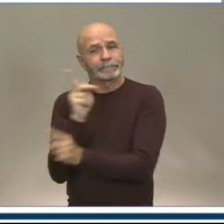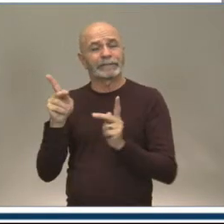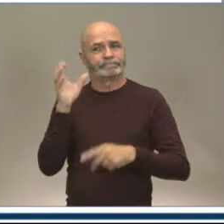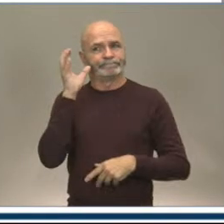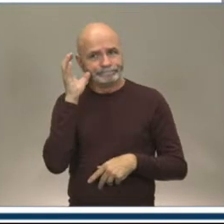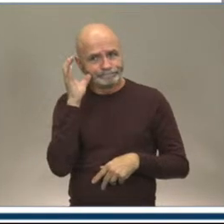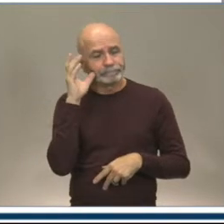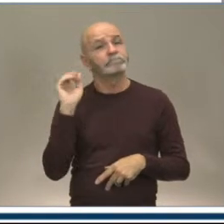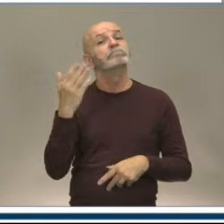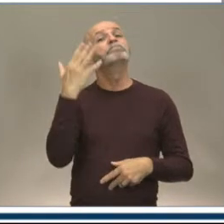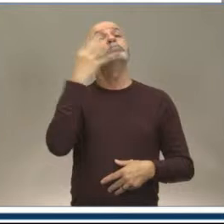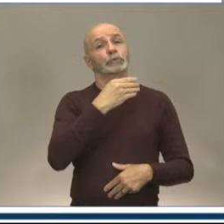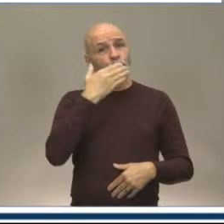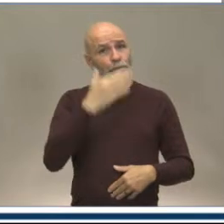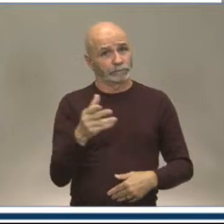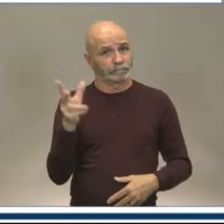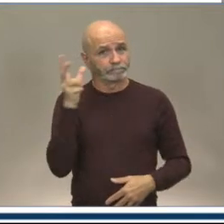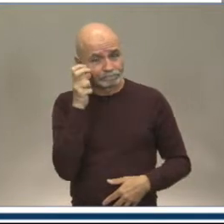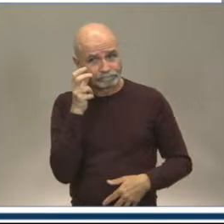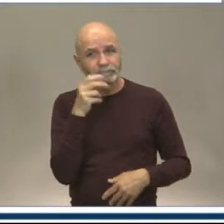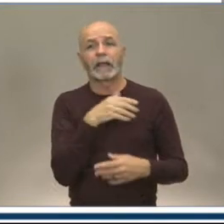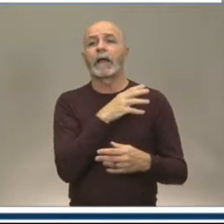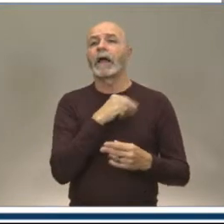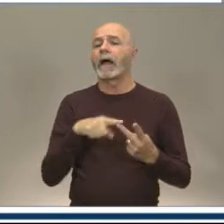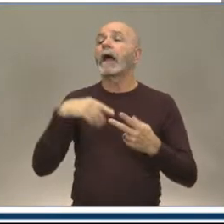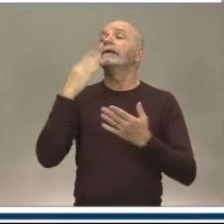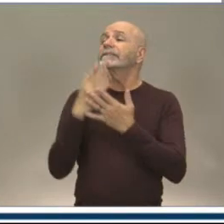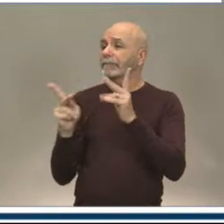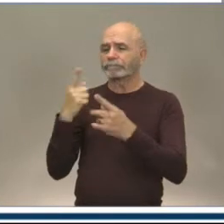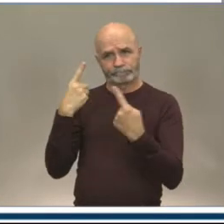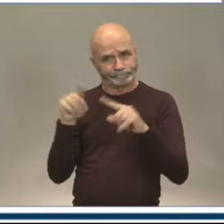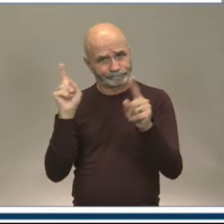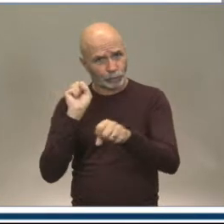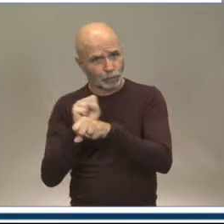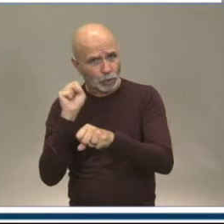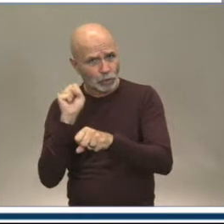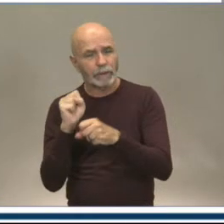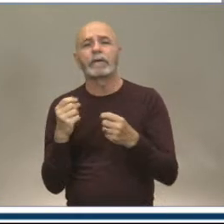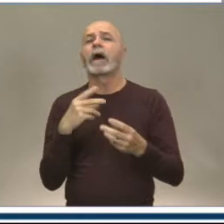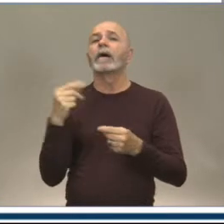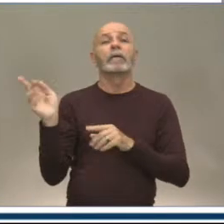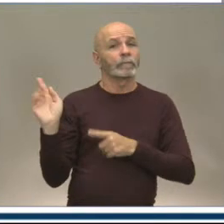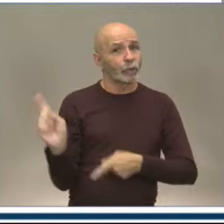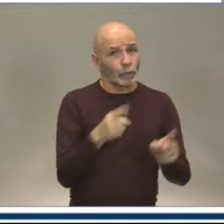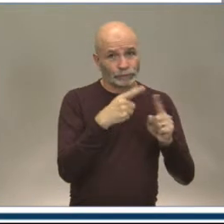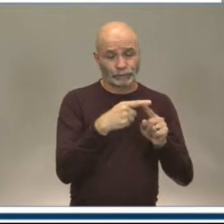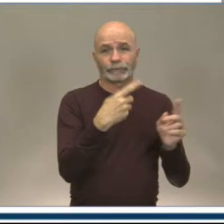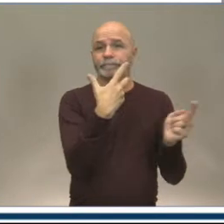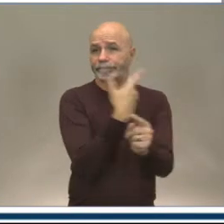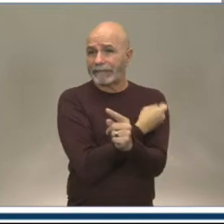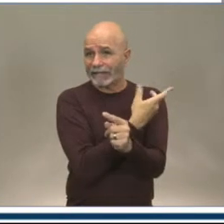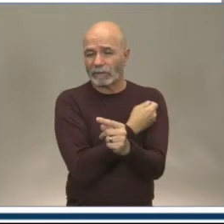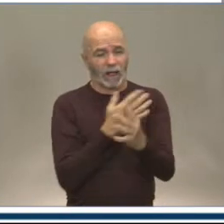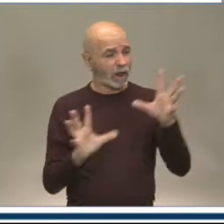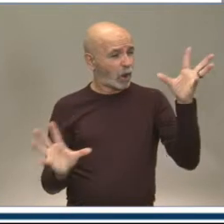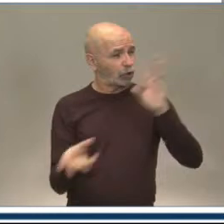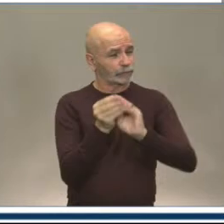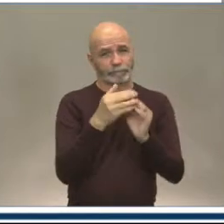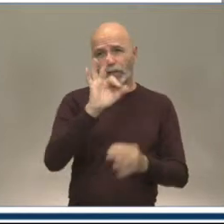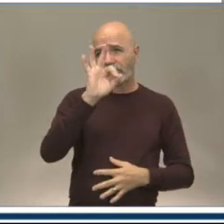Most employees who have reported are fully vaccinated. In fact, 95% of Nova Scotia Health